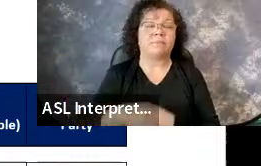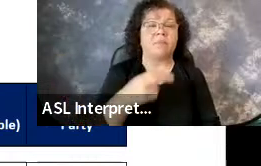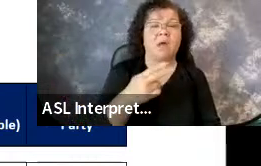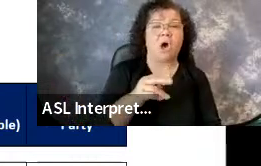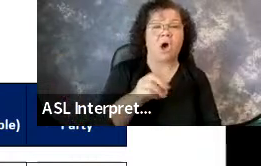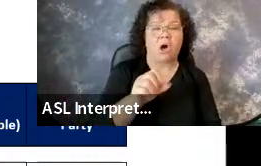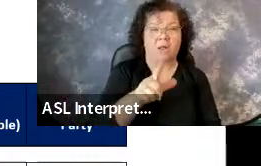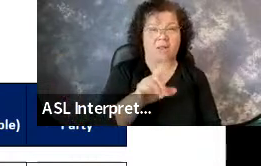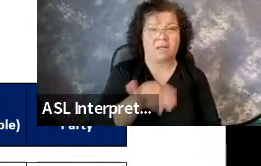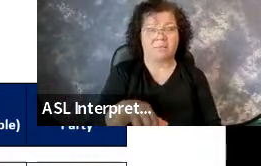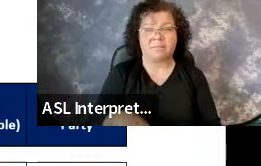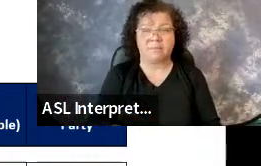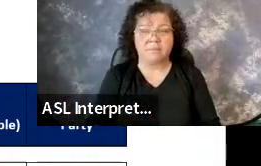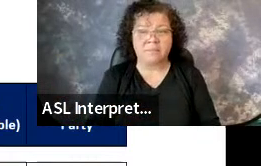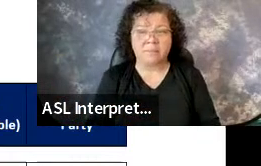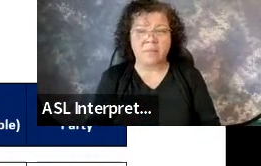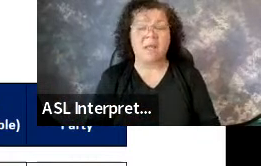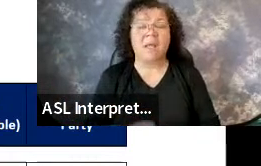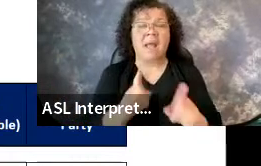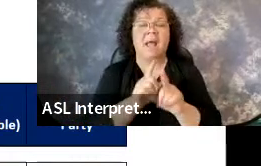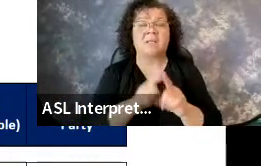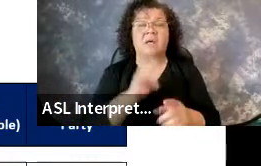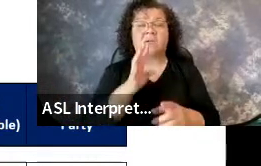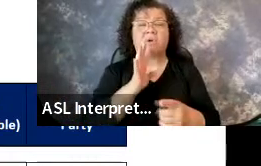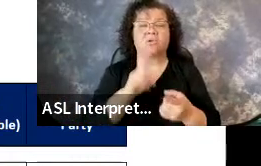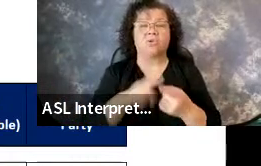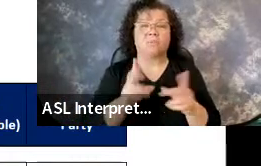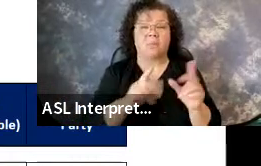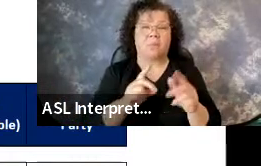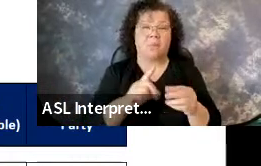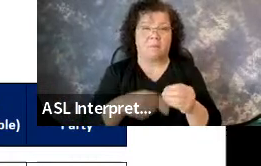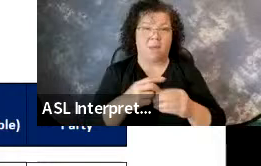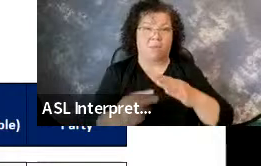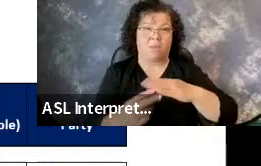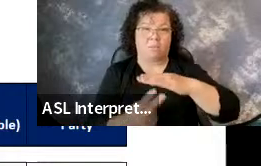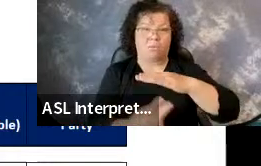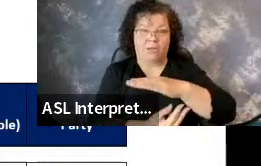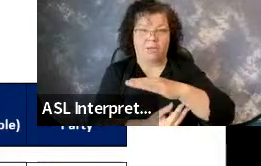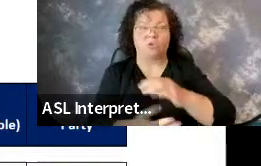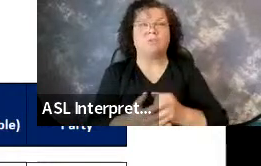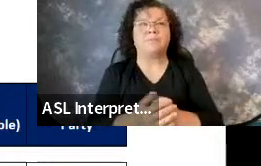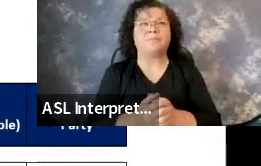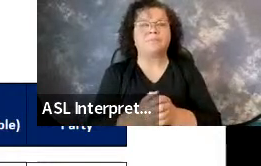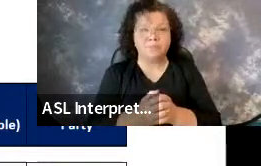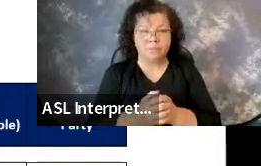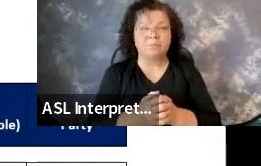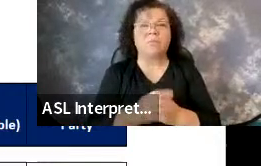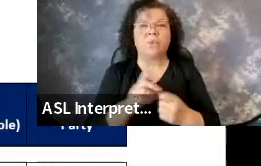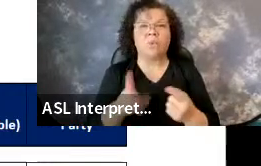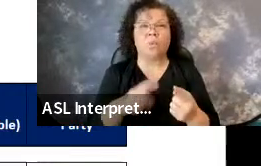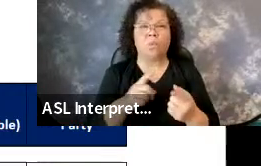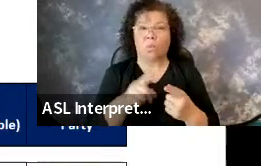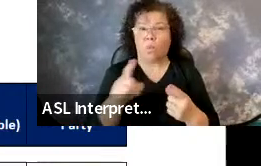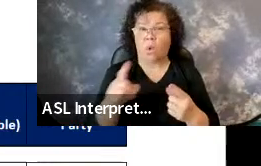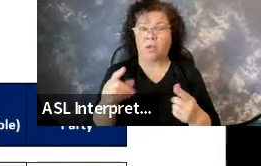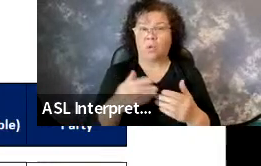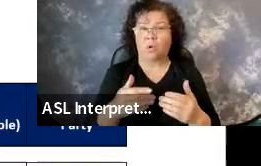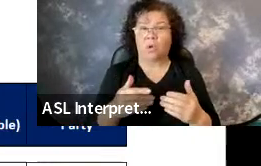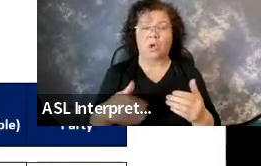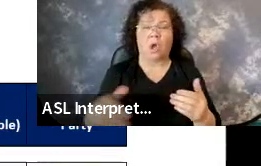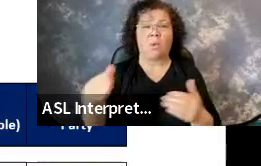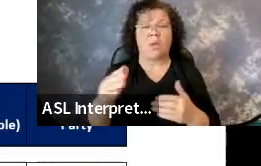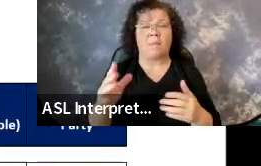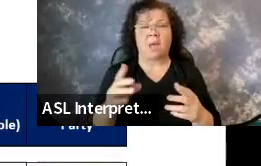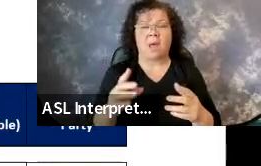So as I talk to folks about the bridge, you know, when you get beyond people going